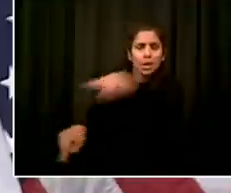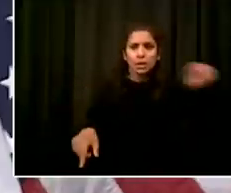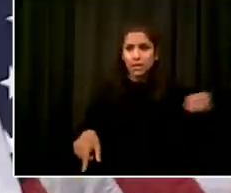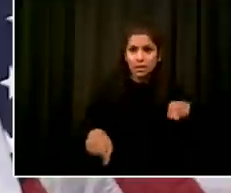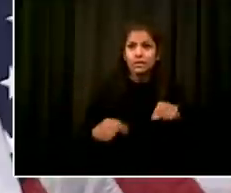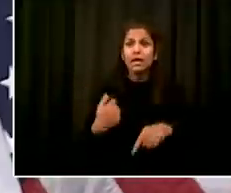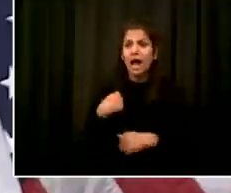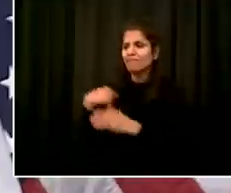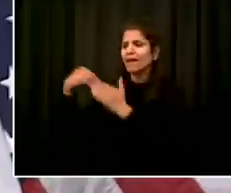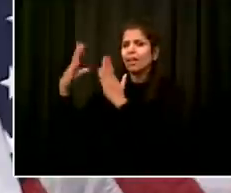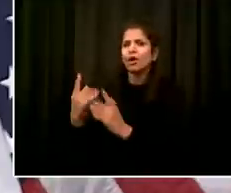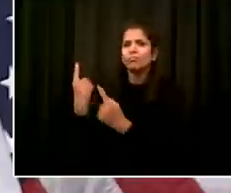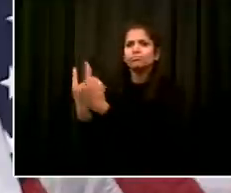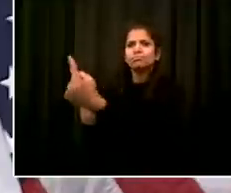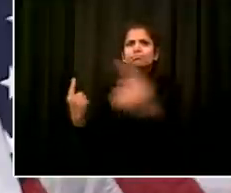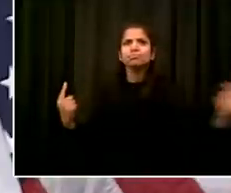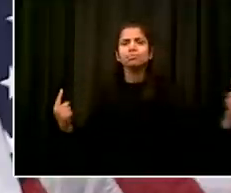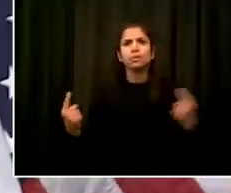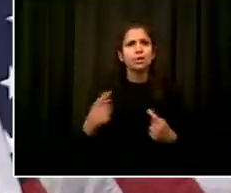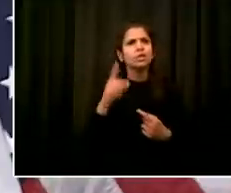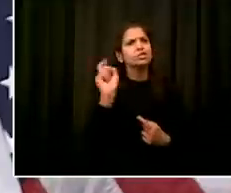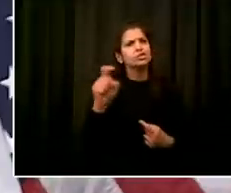Next, we have Julia from The Post.